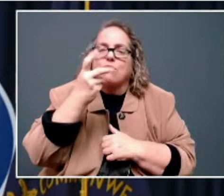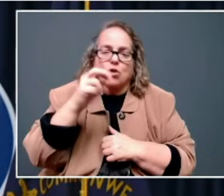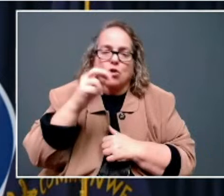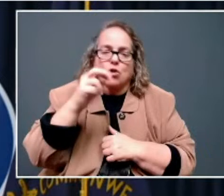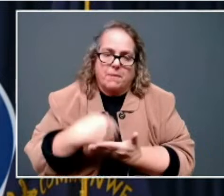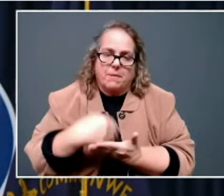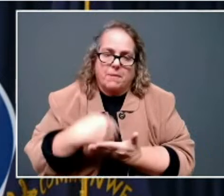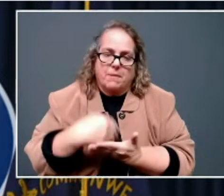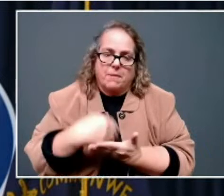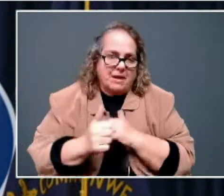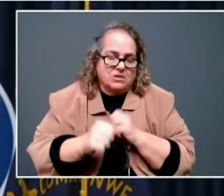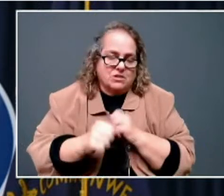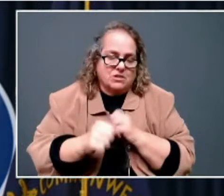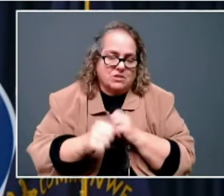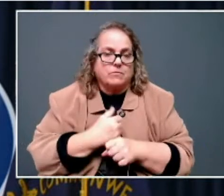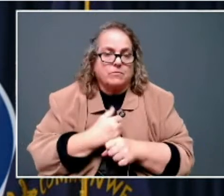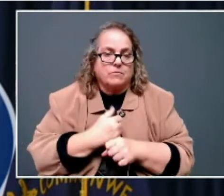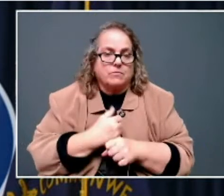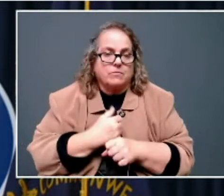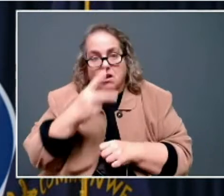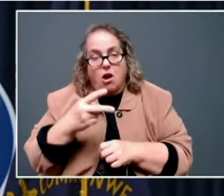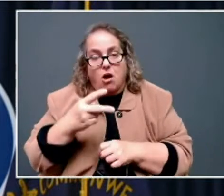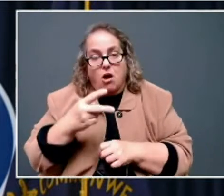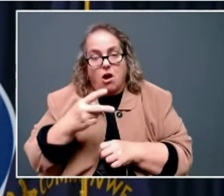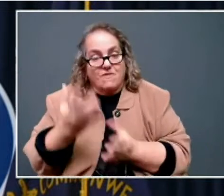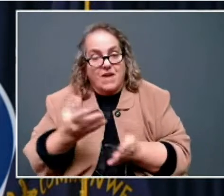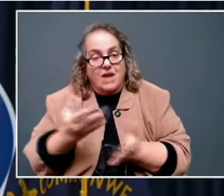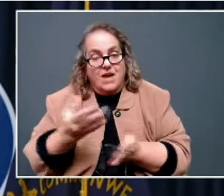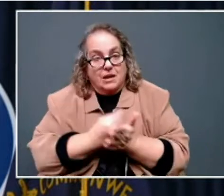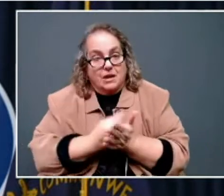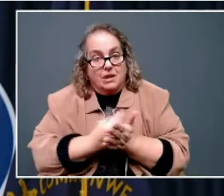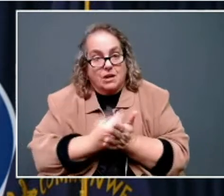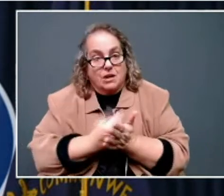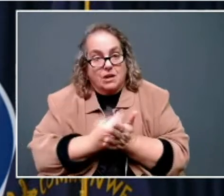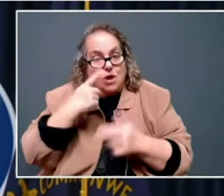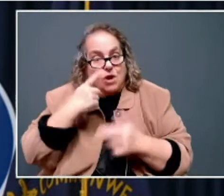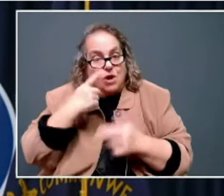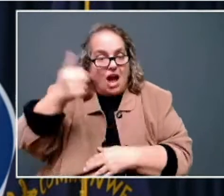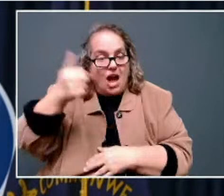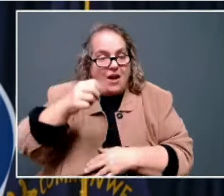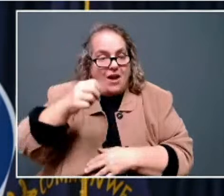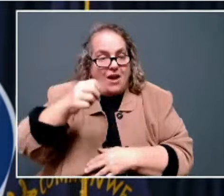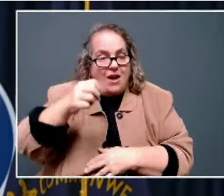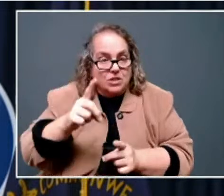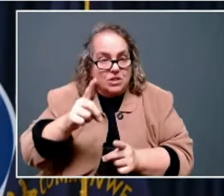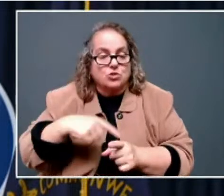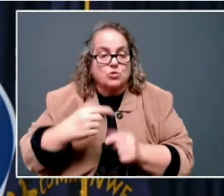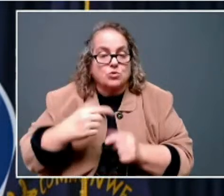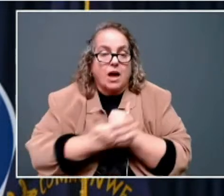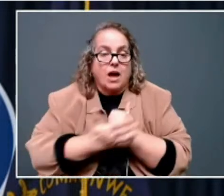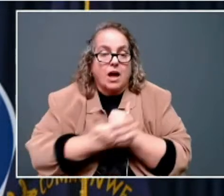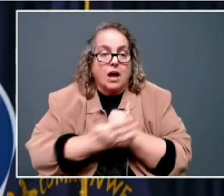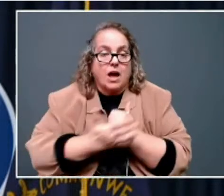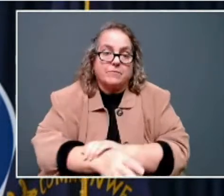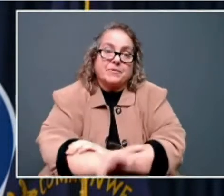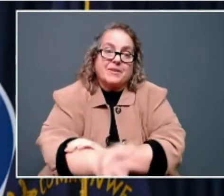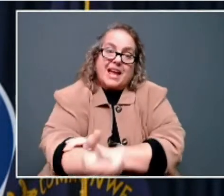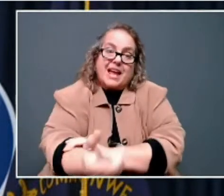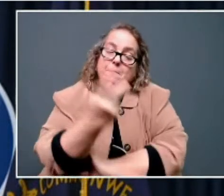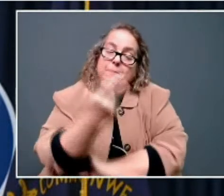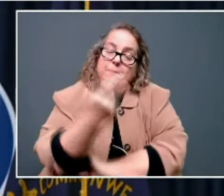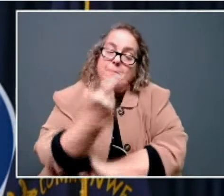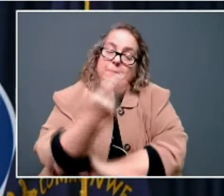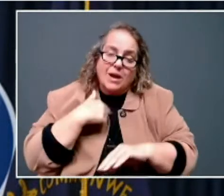us provide dollars in the recommendation for higher ed that can help it make up ground. And folks, we are at a transformative time